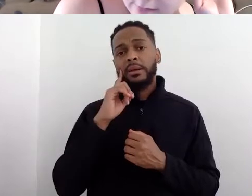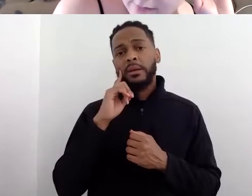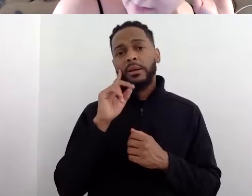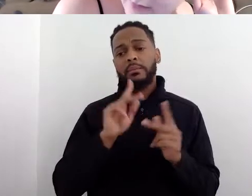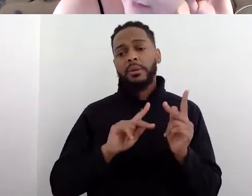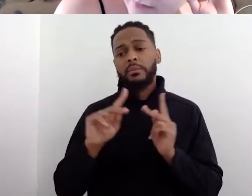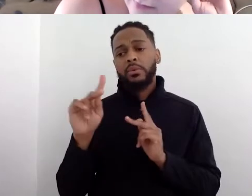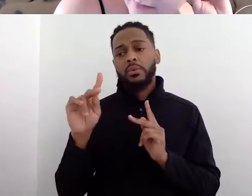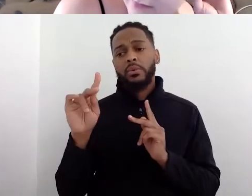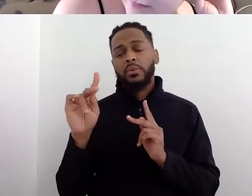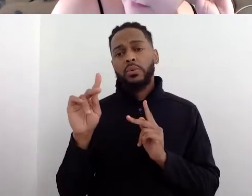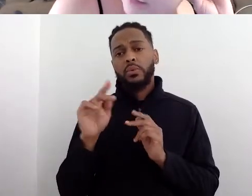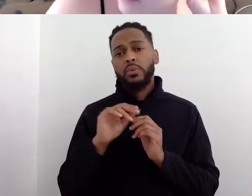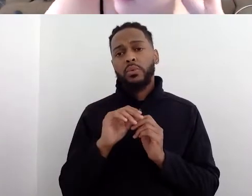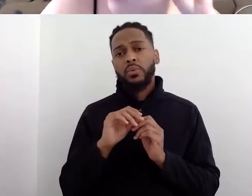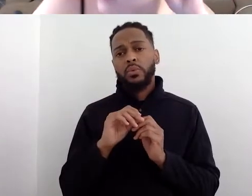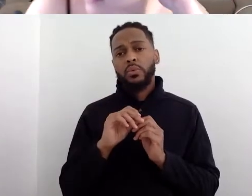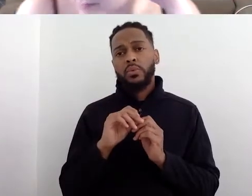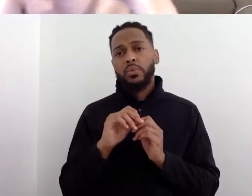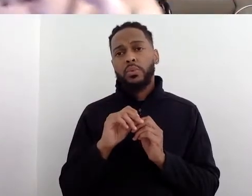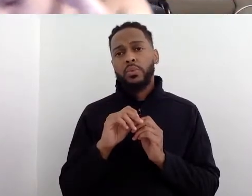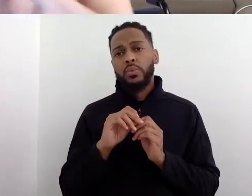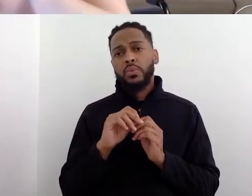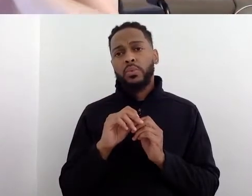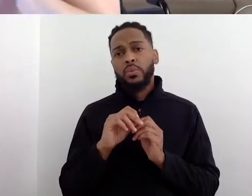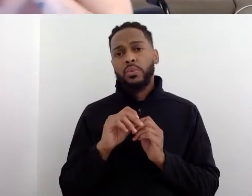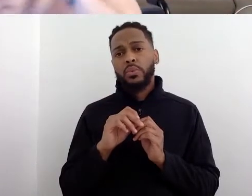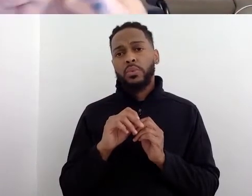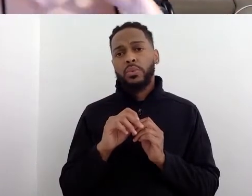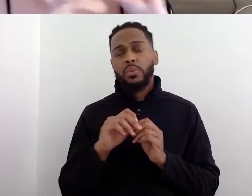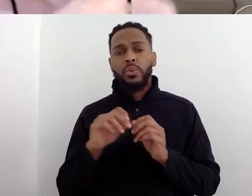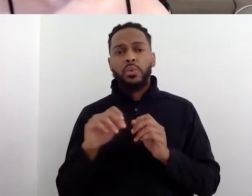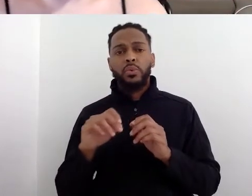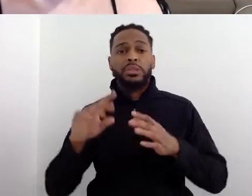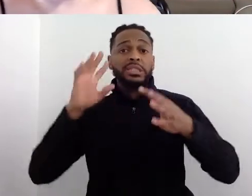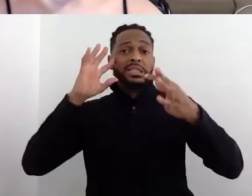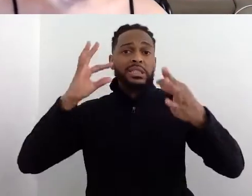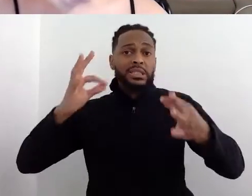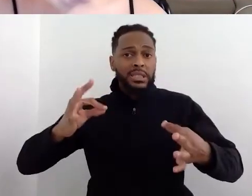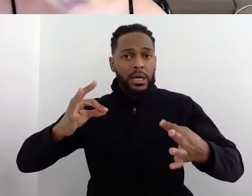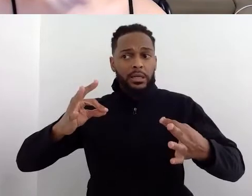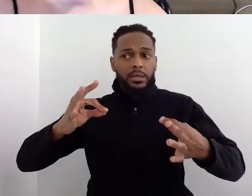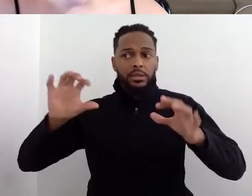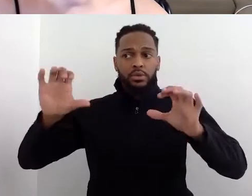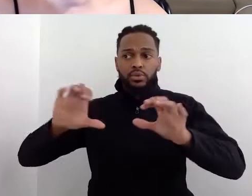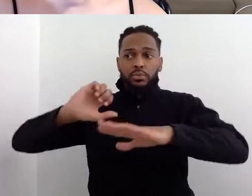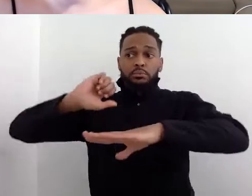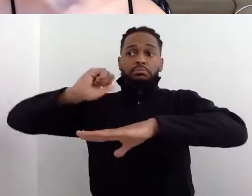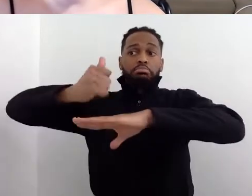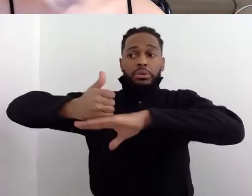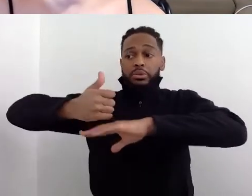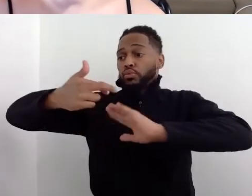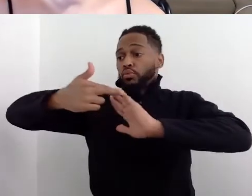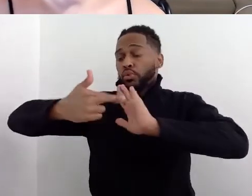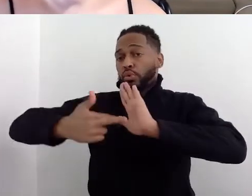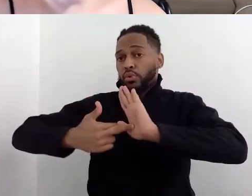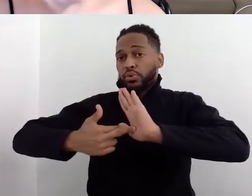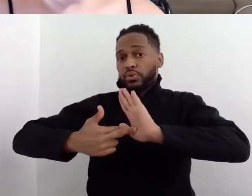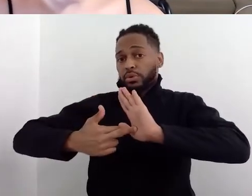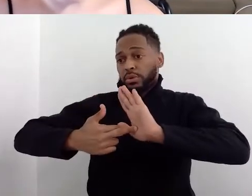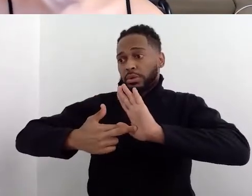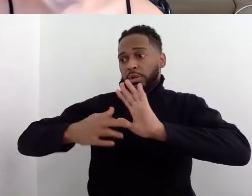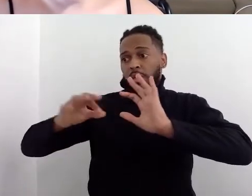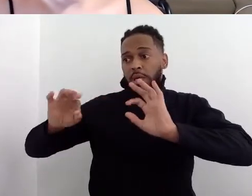not understanding some certain diagnoses, and then you know, they just were what they were and they